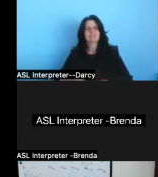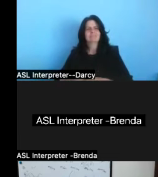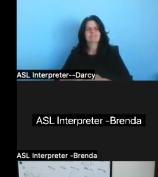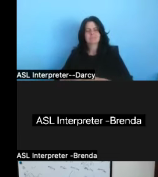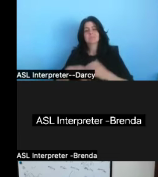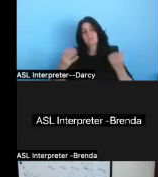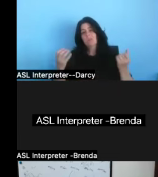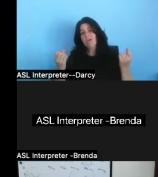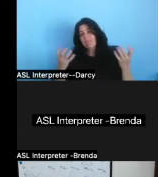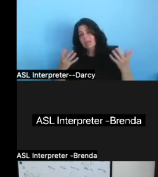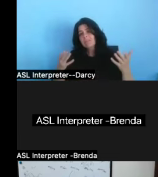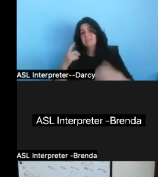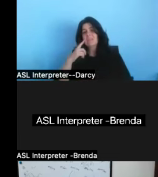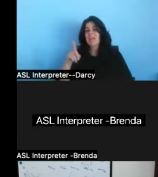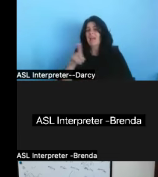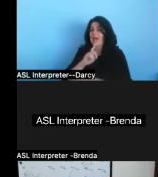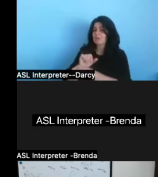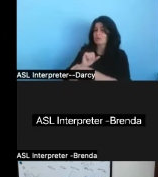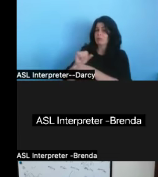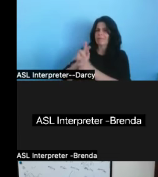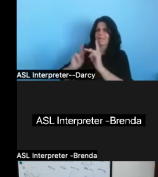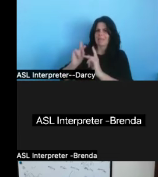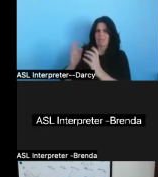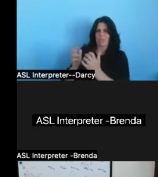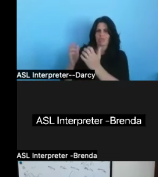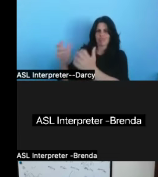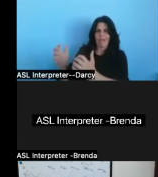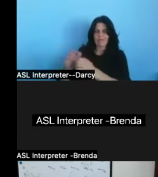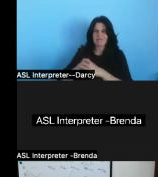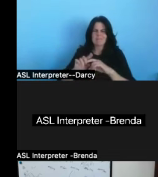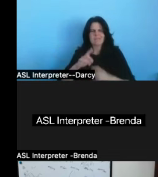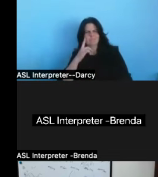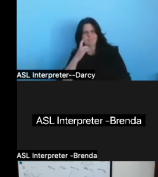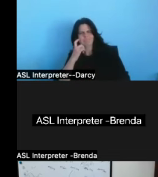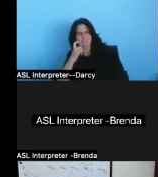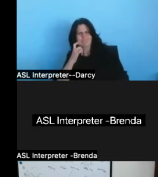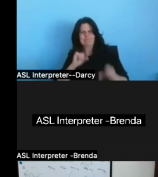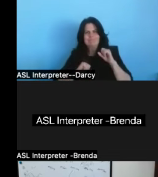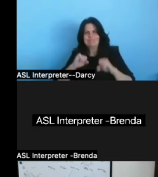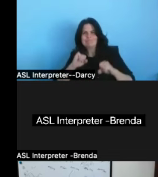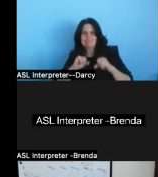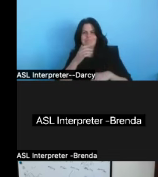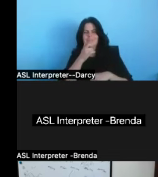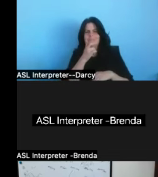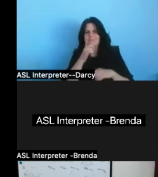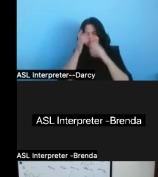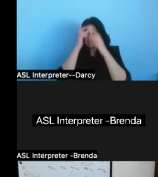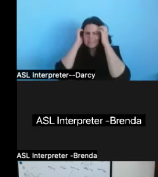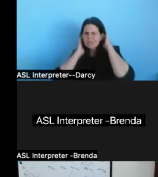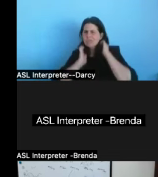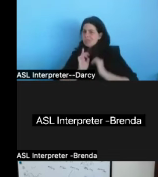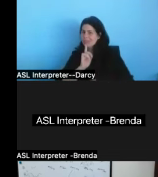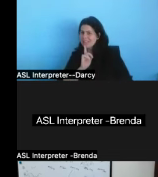were pointing towards it being the crowd, but I was double guessing myself. And so I kind of asked, like, are we really sure it's not the